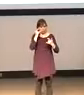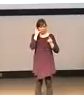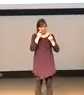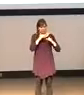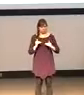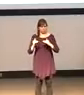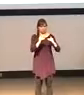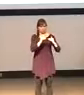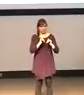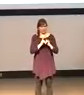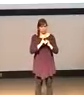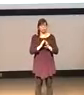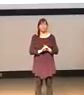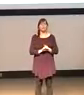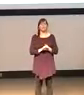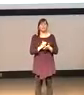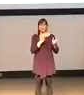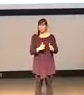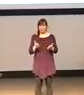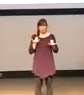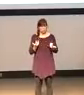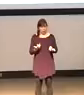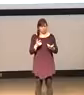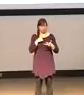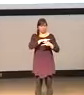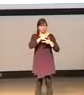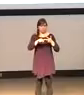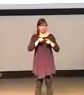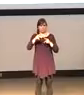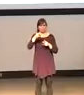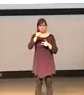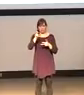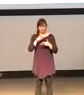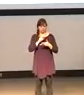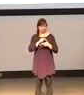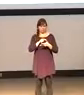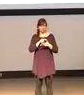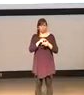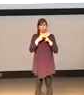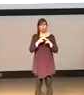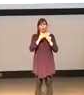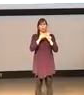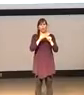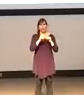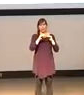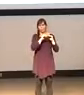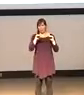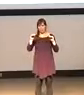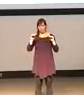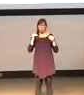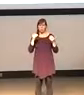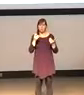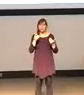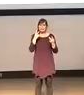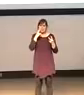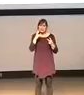way the planning has occurred is to think of it in 3 different phases. One is the chronic plateau phase, where we are currently seeing